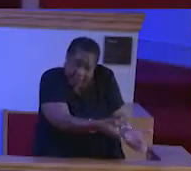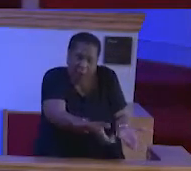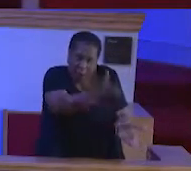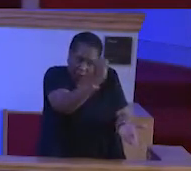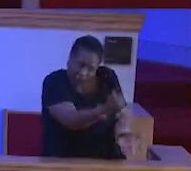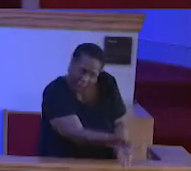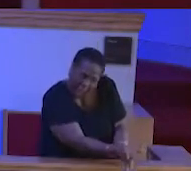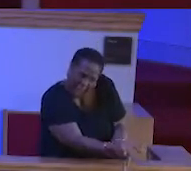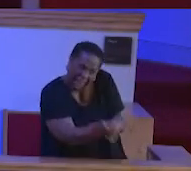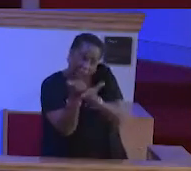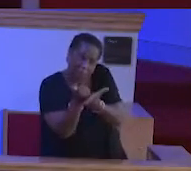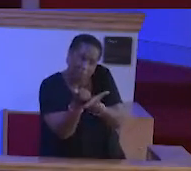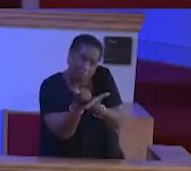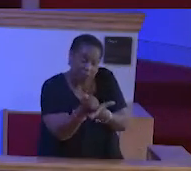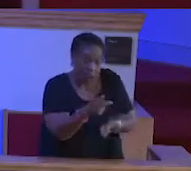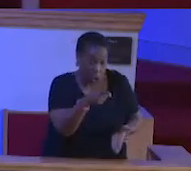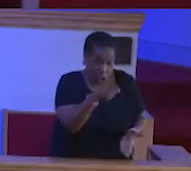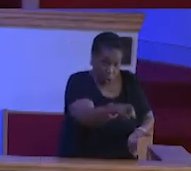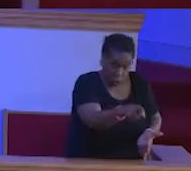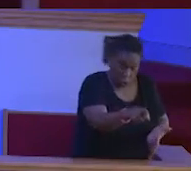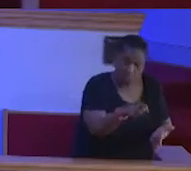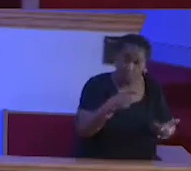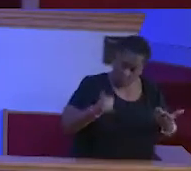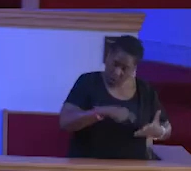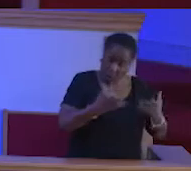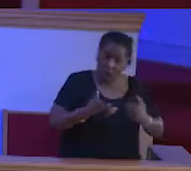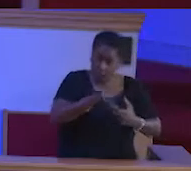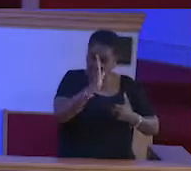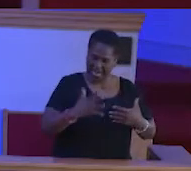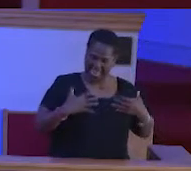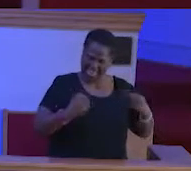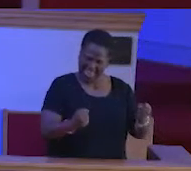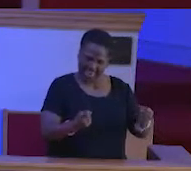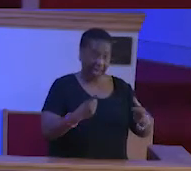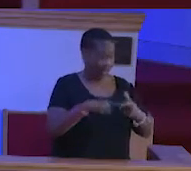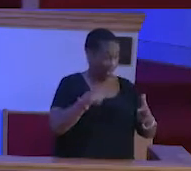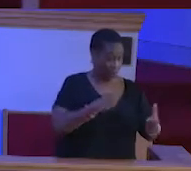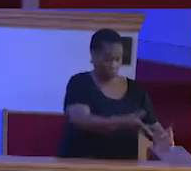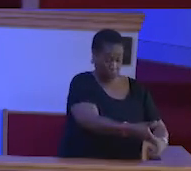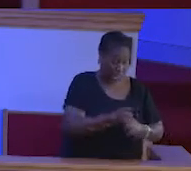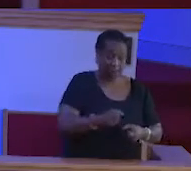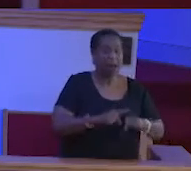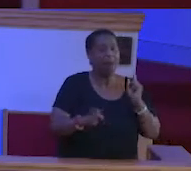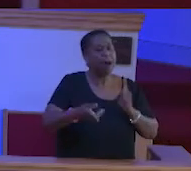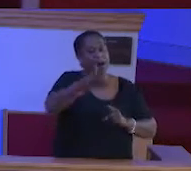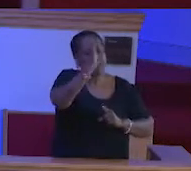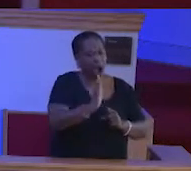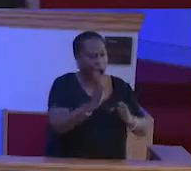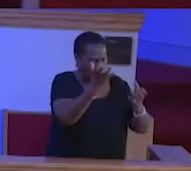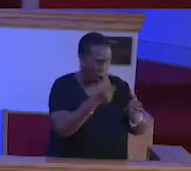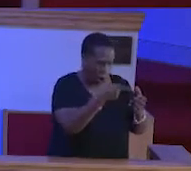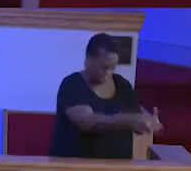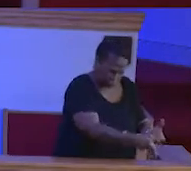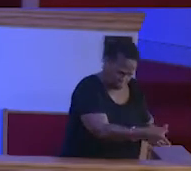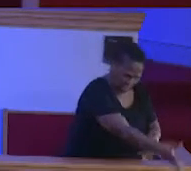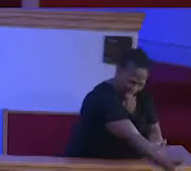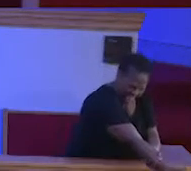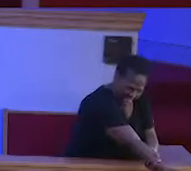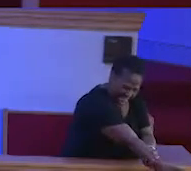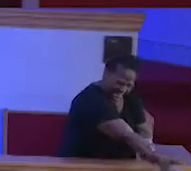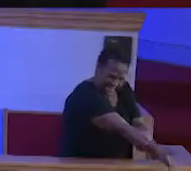healing. We want God to do the healing and then we do the lifting. But God wants you to lift some